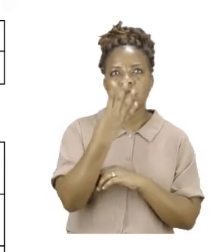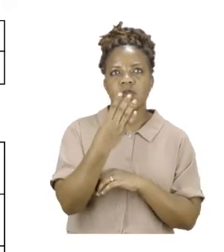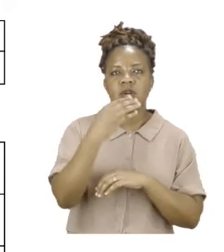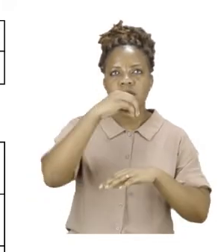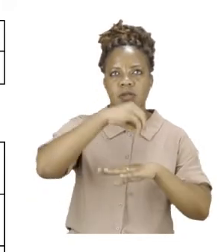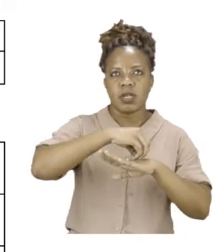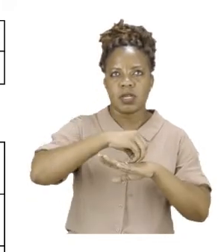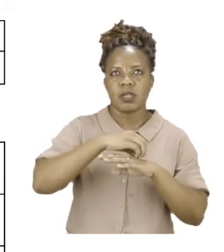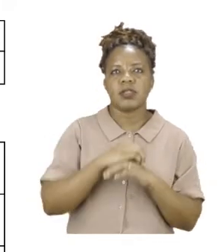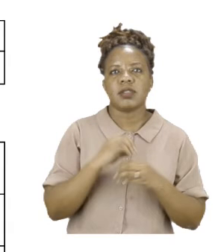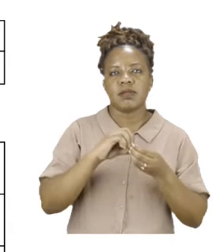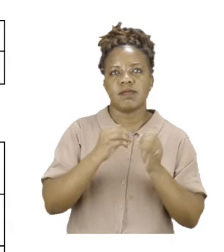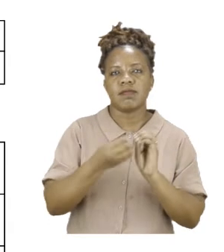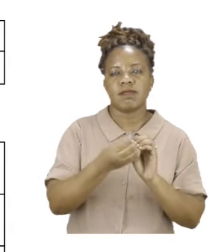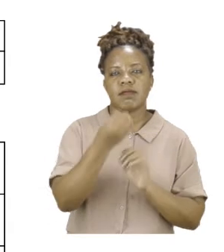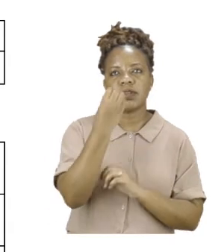our,